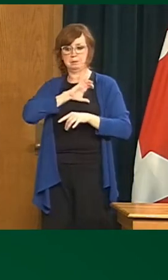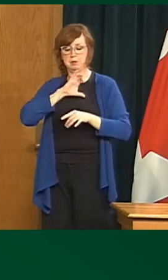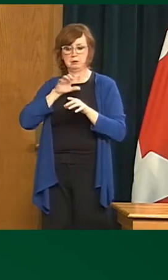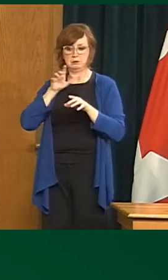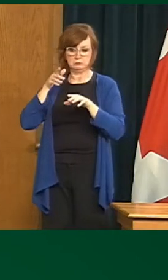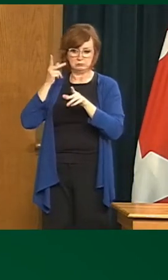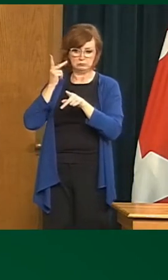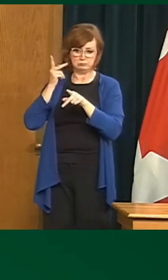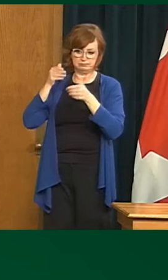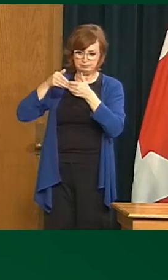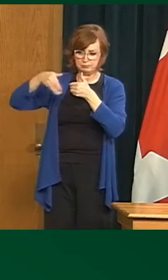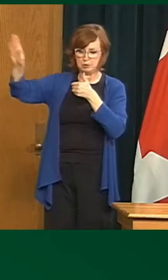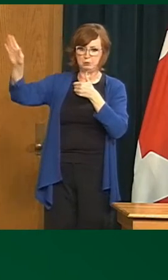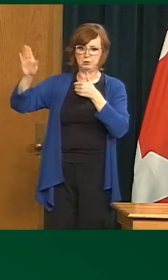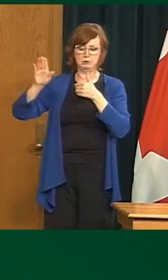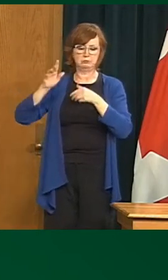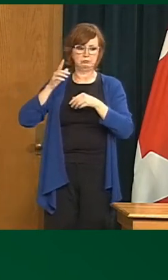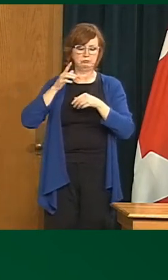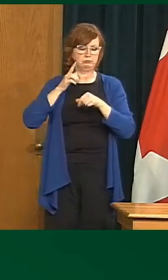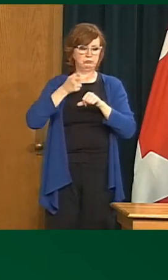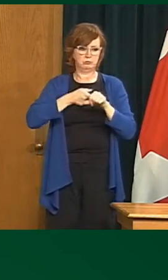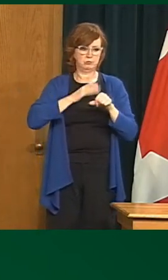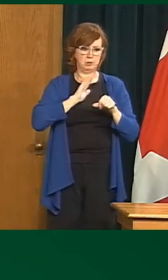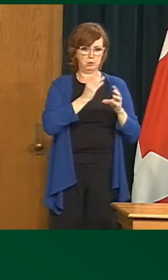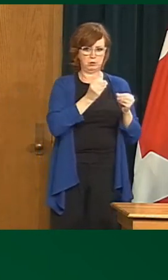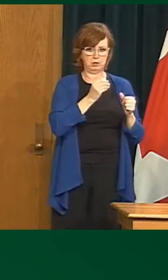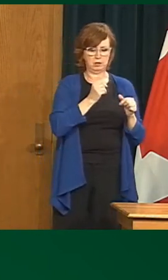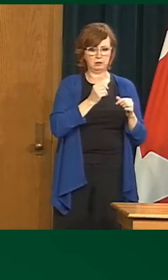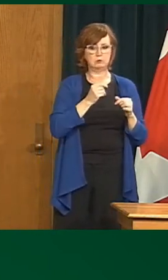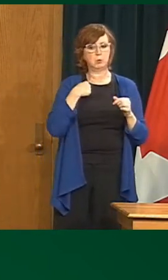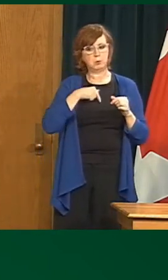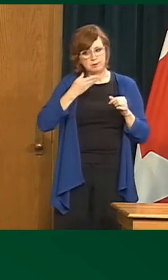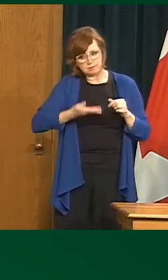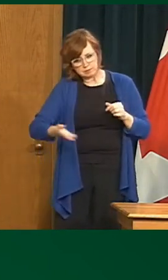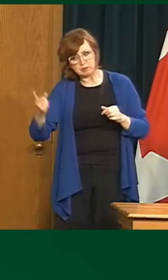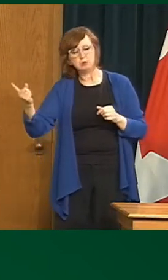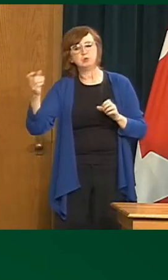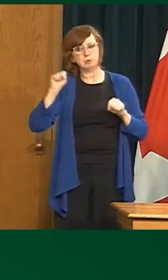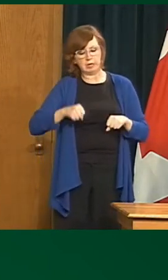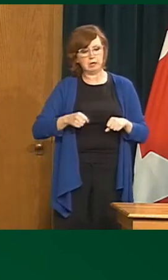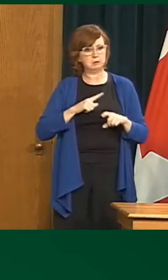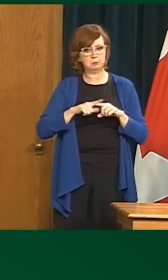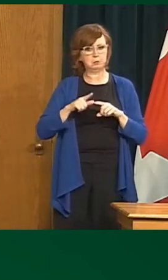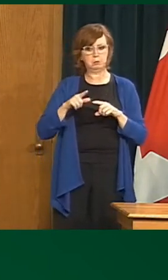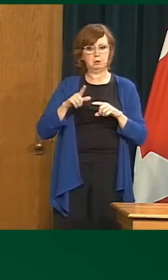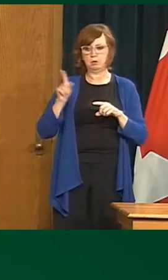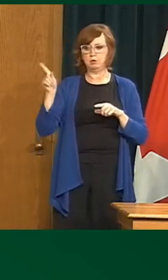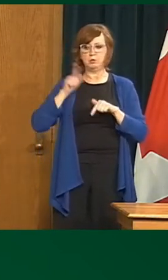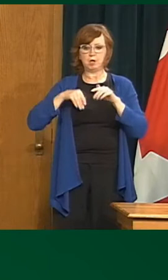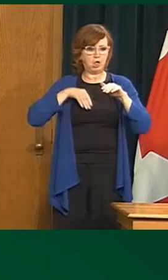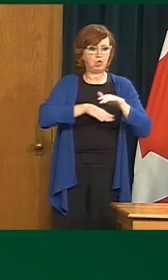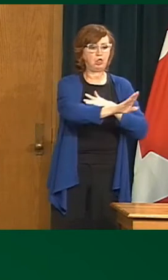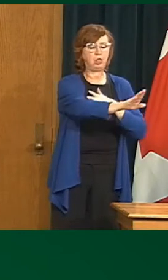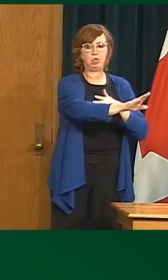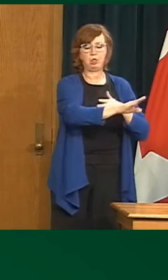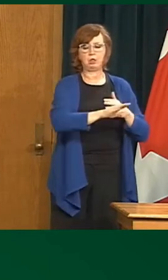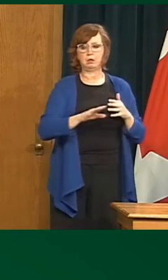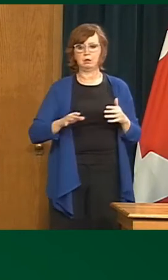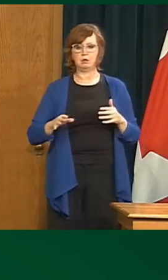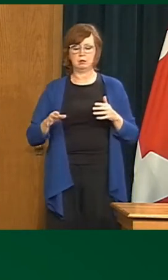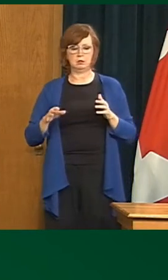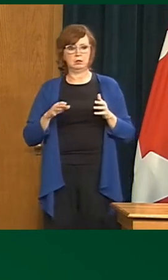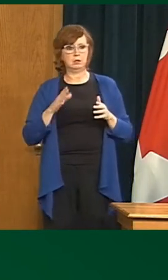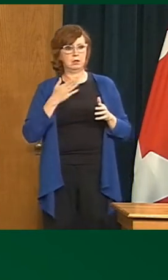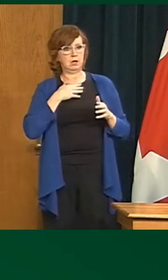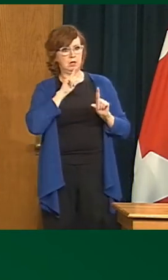you know, the virus is indiscriminate in who it impacts. There are cultural and religious ceremonies and gatherings across this